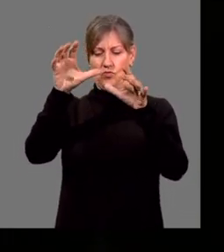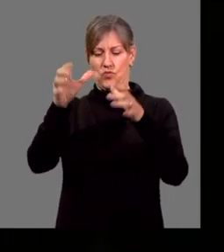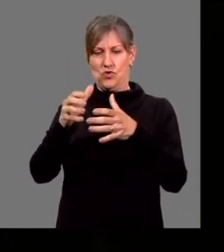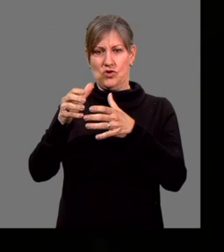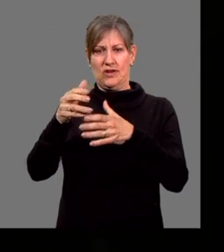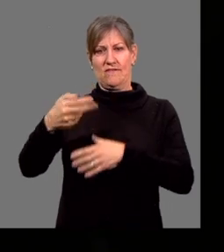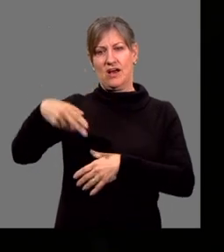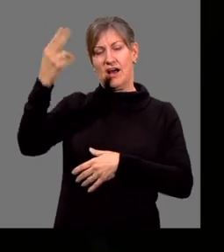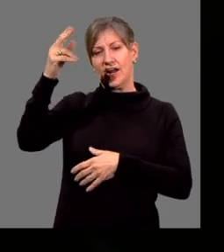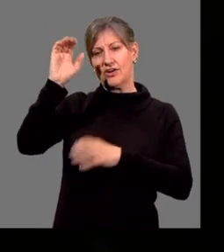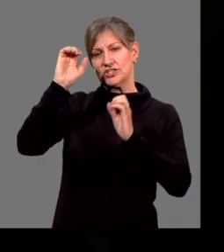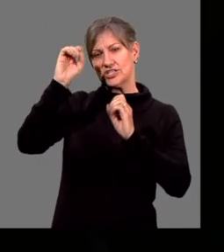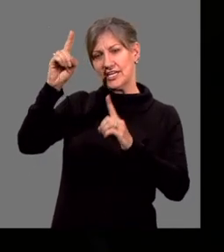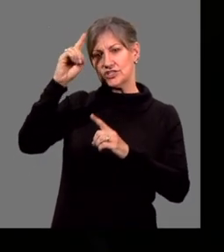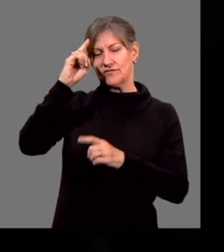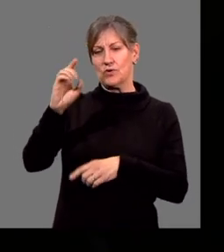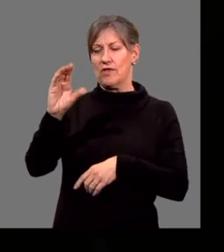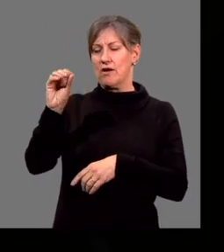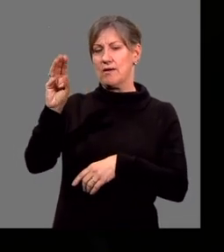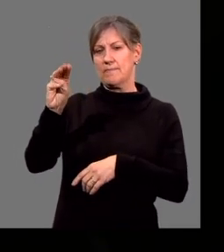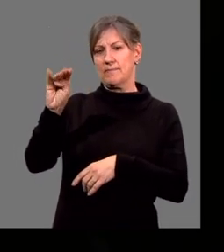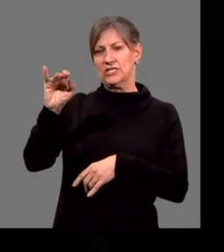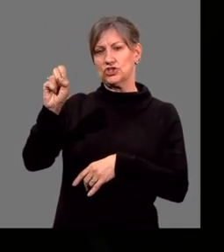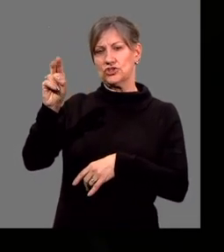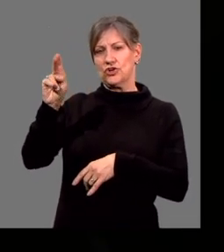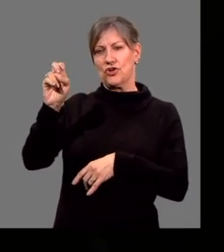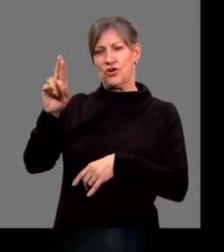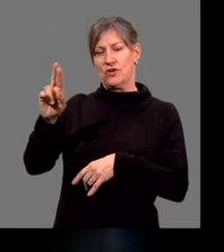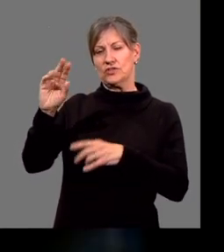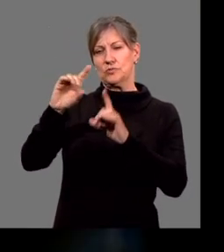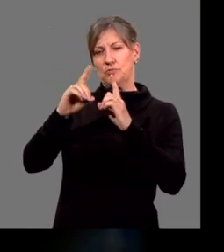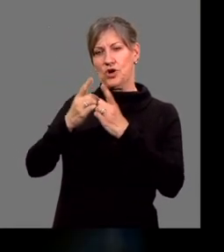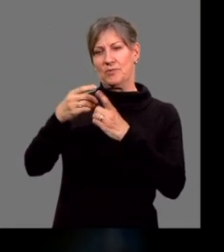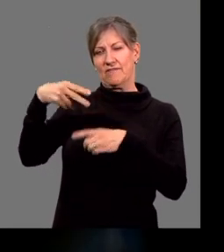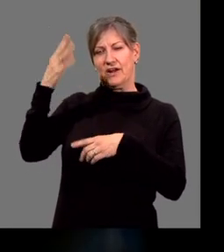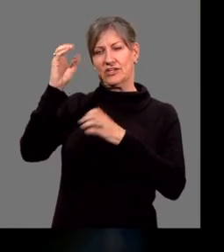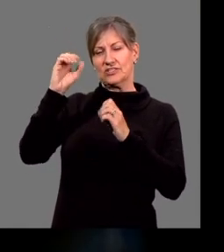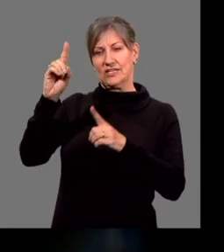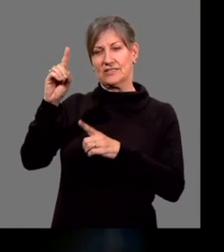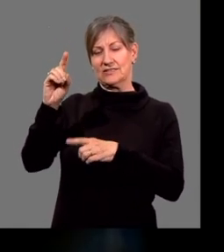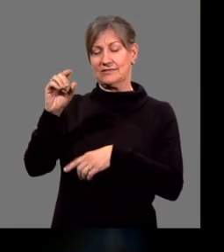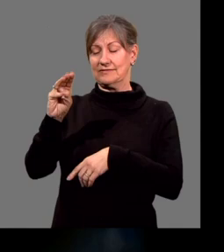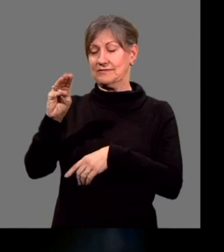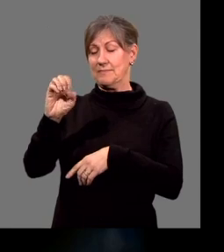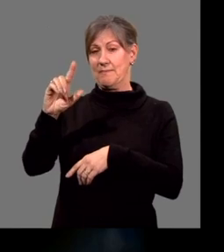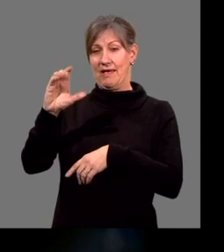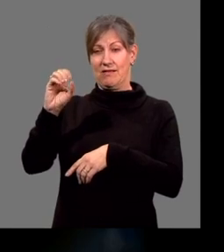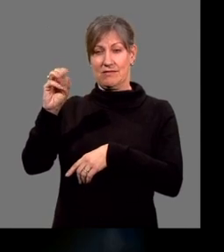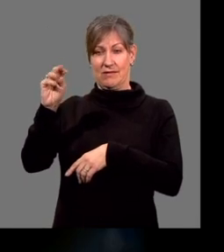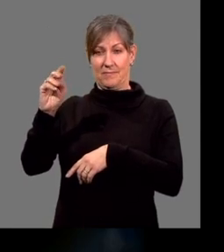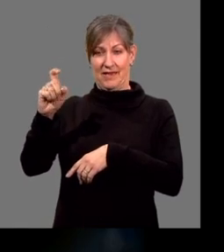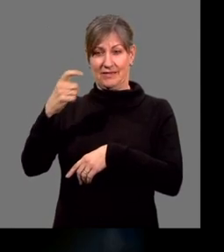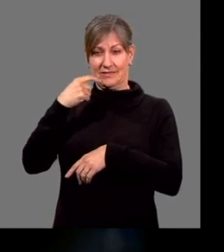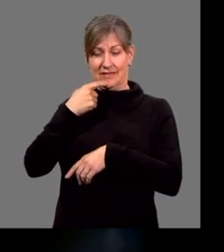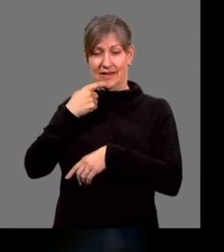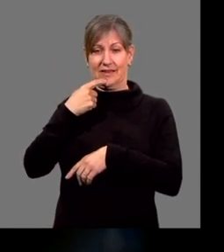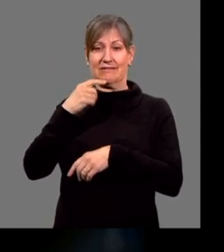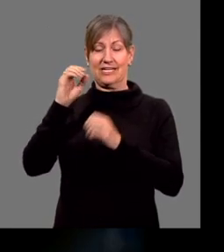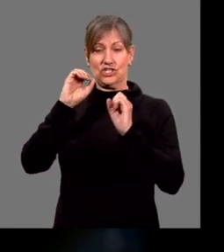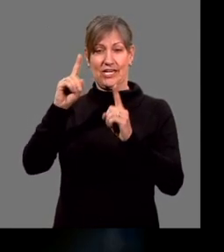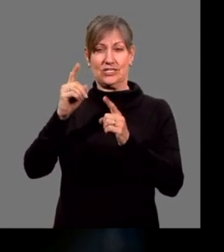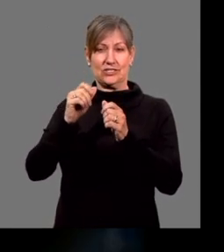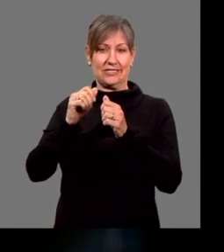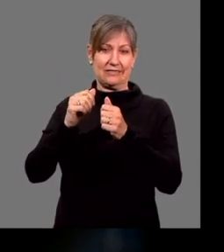higher education as a commissioner for the Department of Higher Education. As Malcolm X once said, education is the passport to the